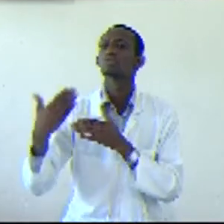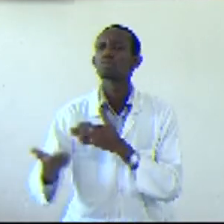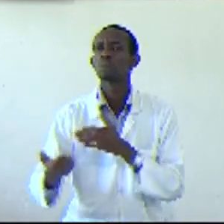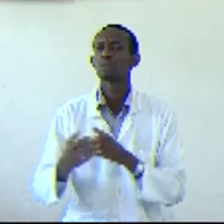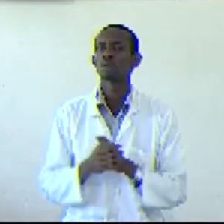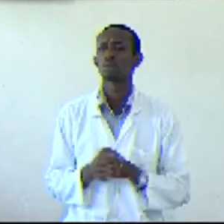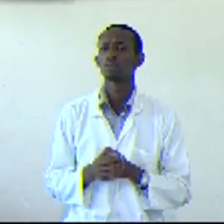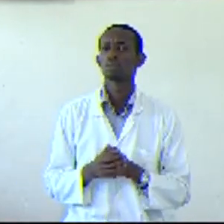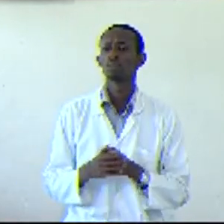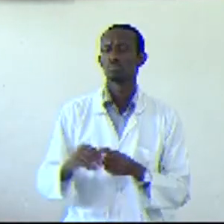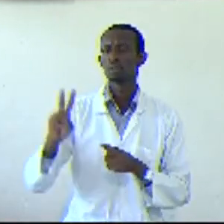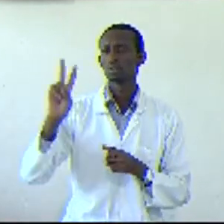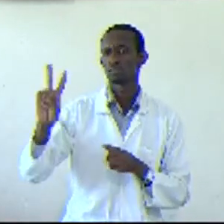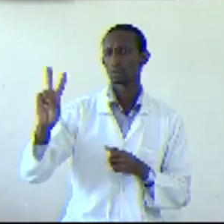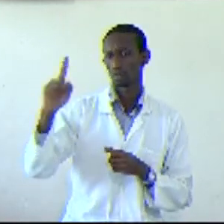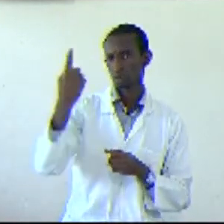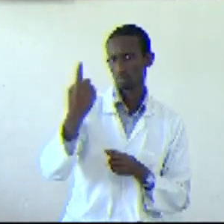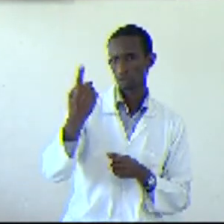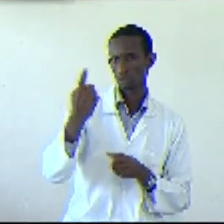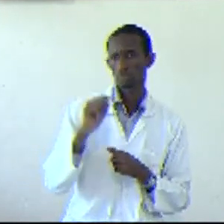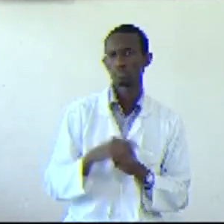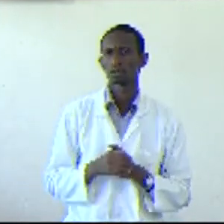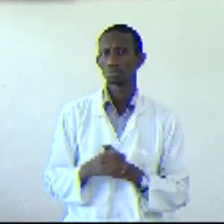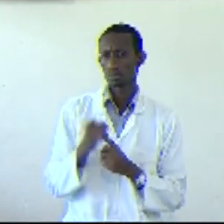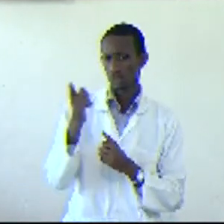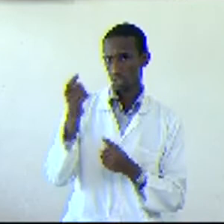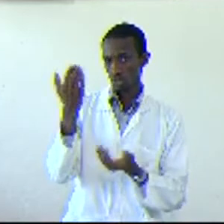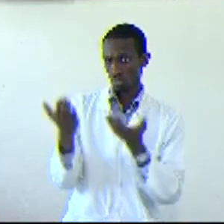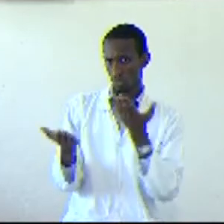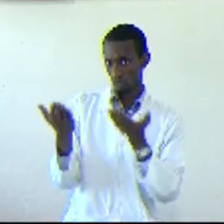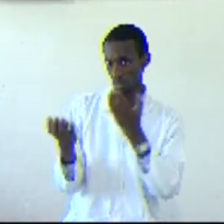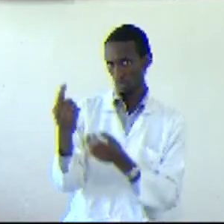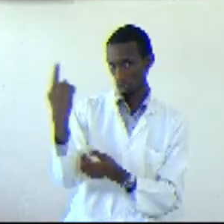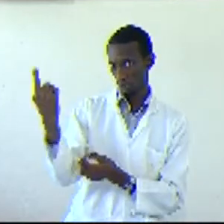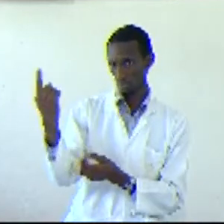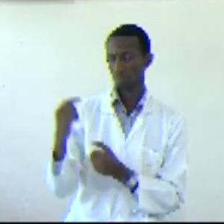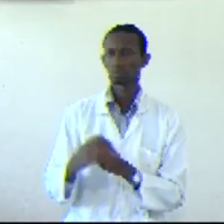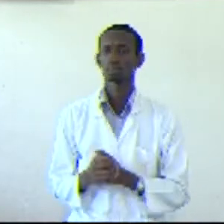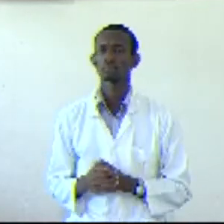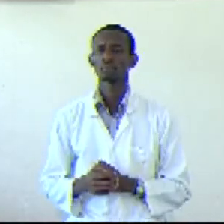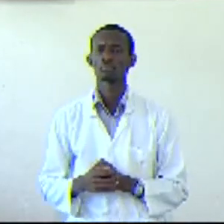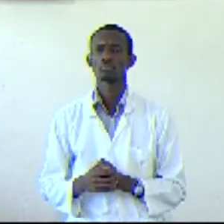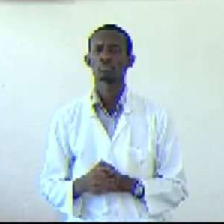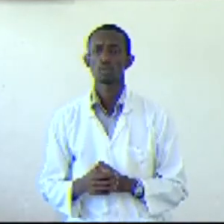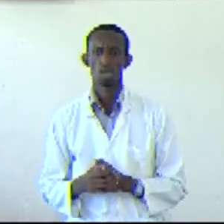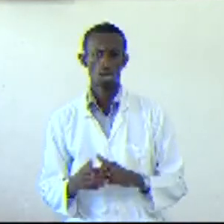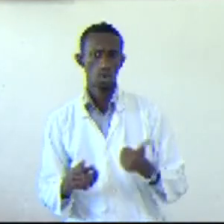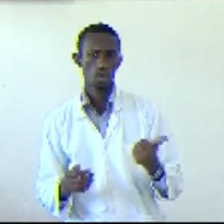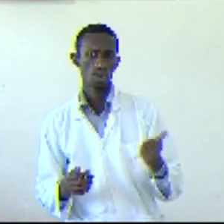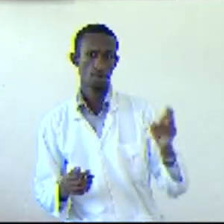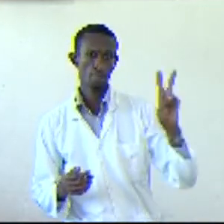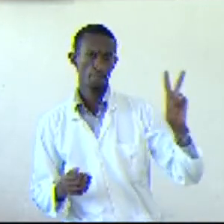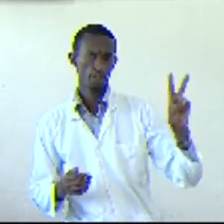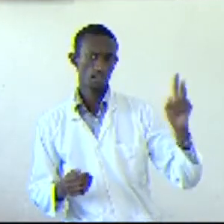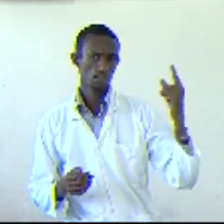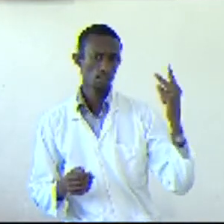be V1, and this is for the mass 1. And then this is V2 for the